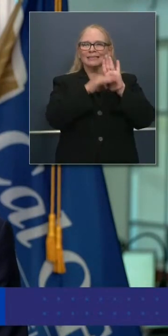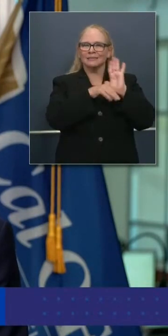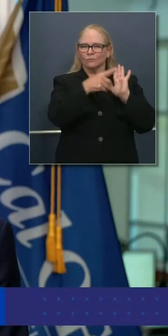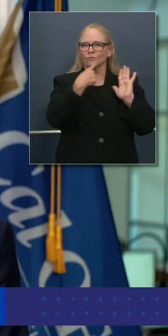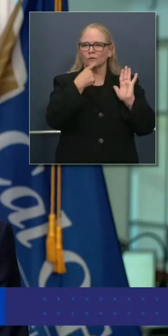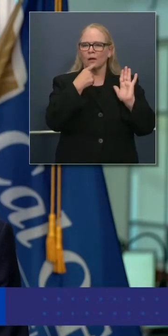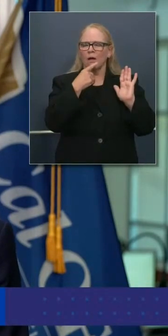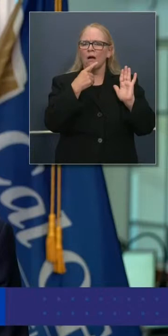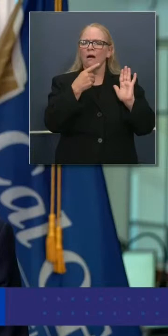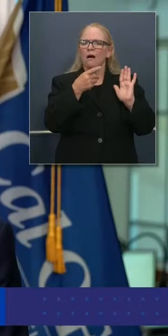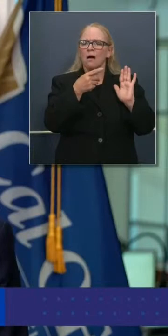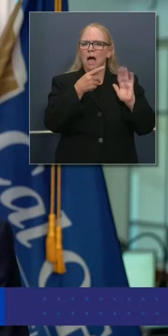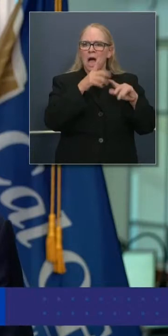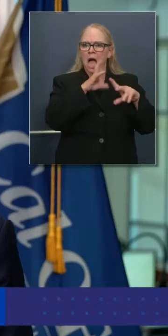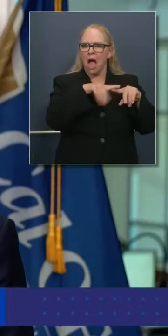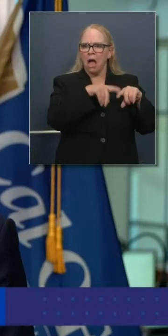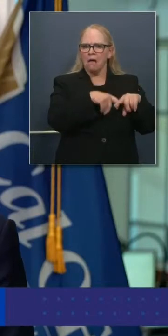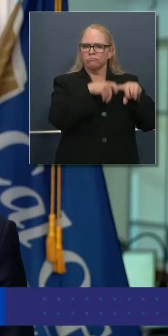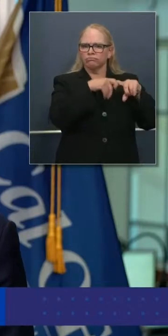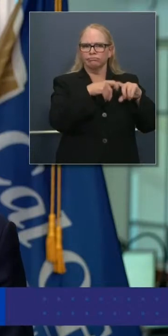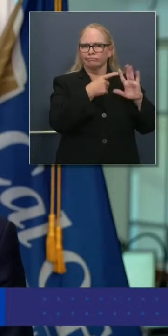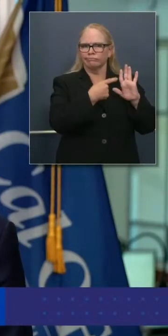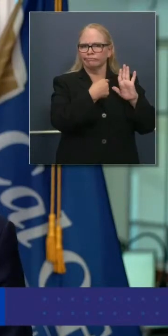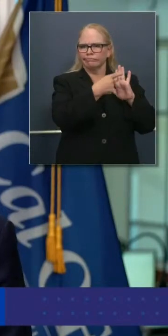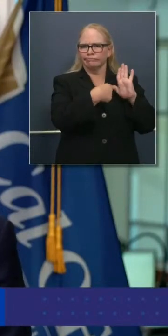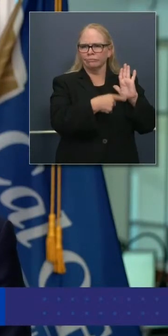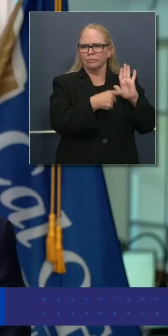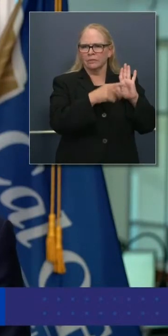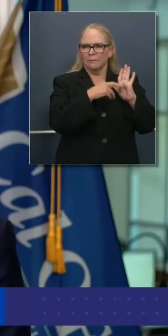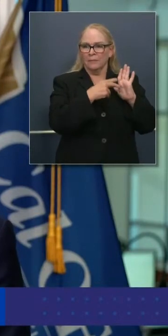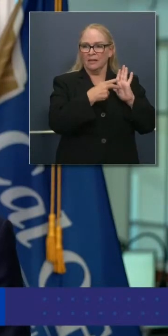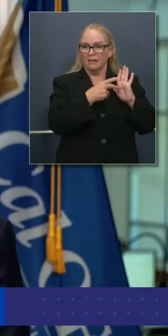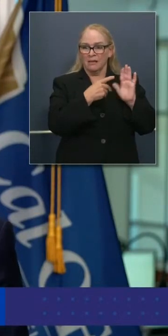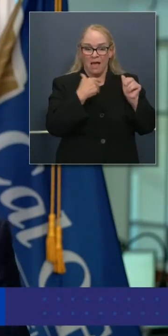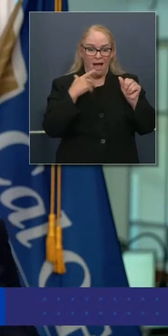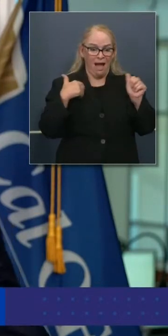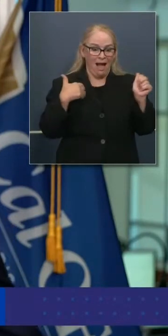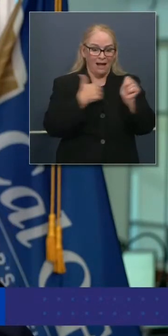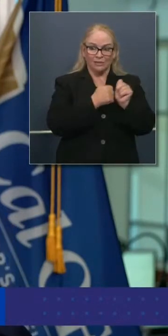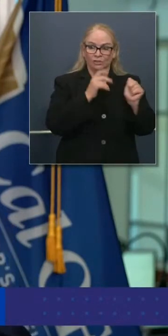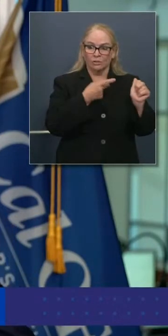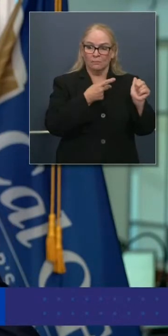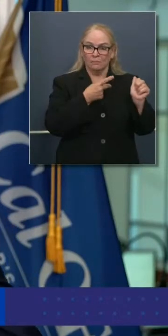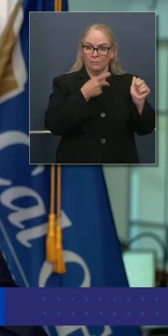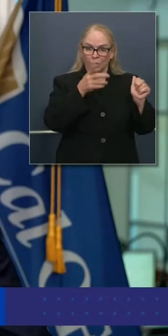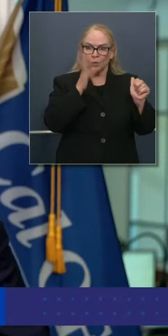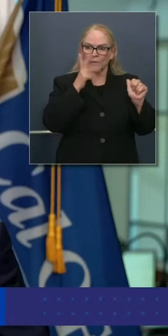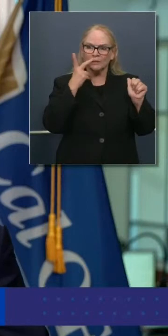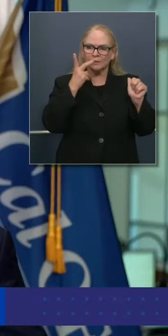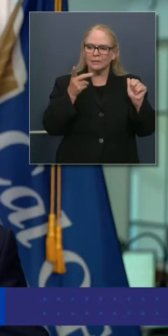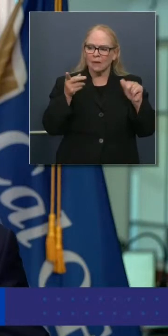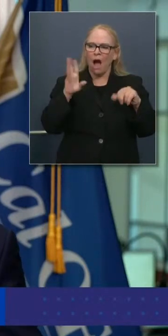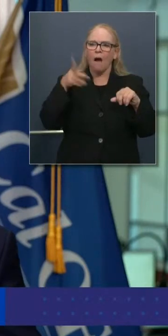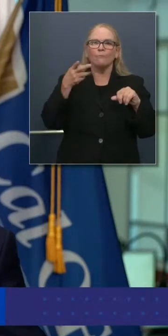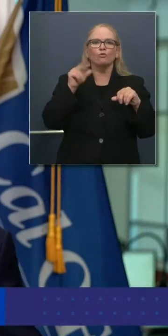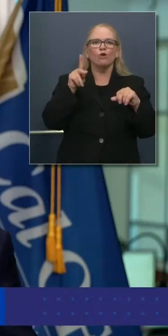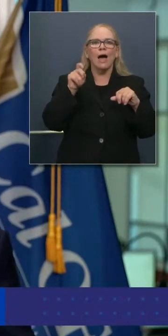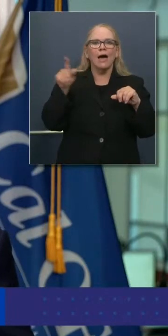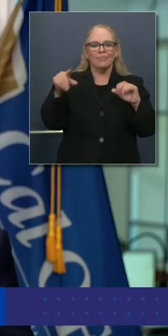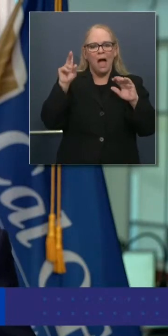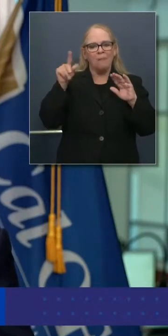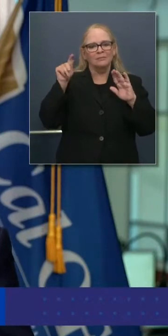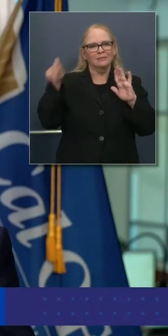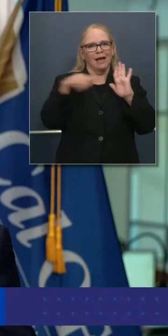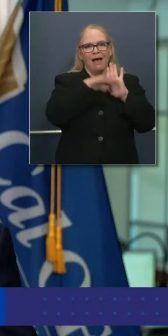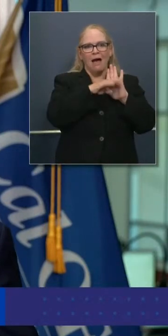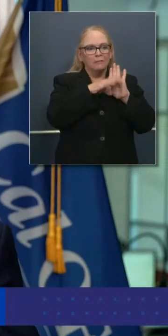be unfrozen. And when it is unfrozen, will the 14 days start from that point, or will you look back to see if counties